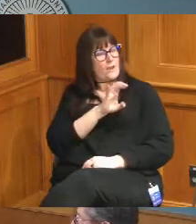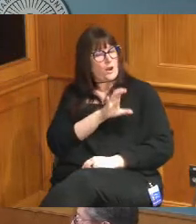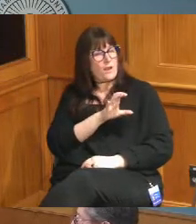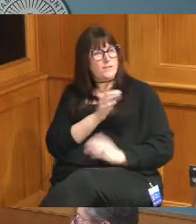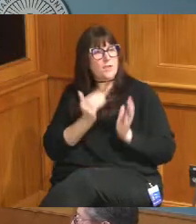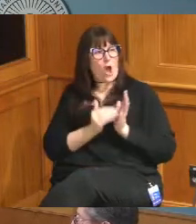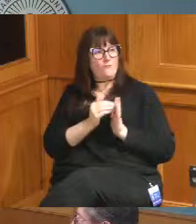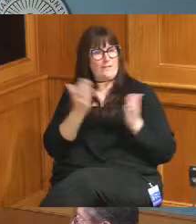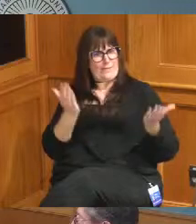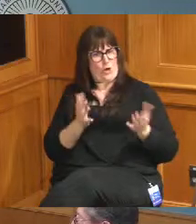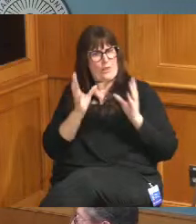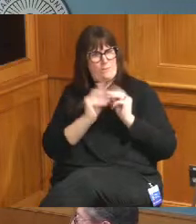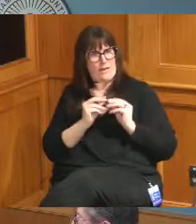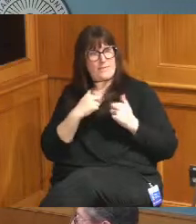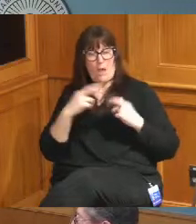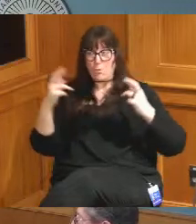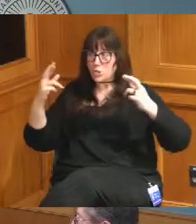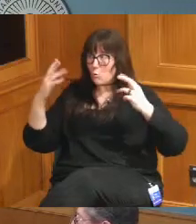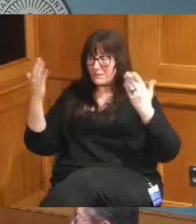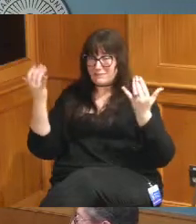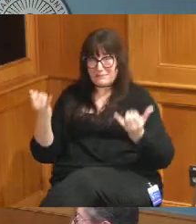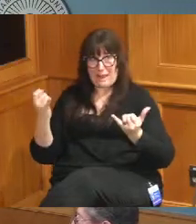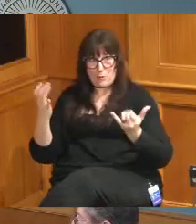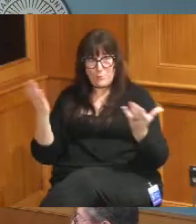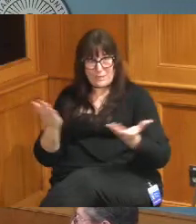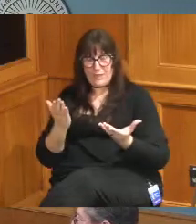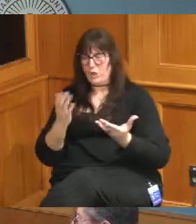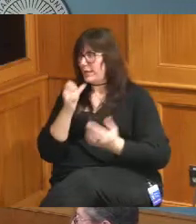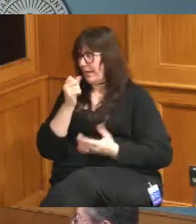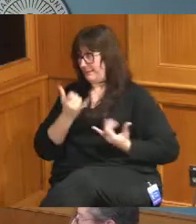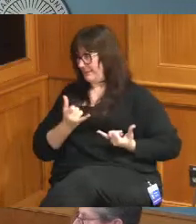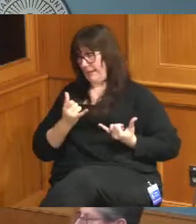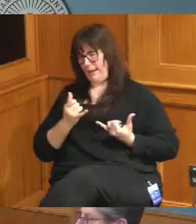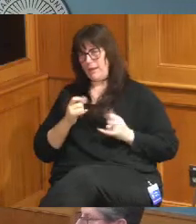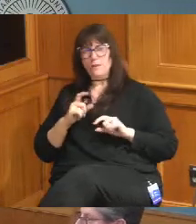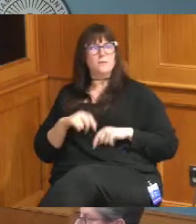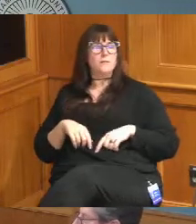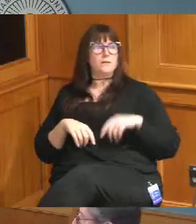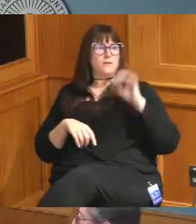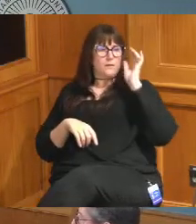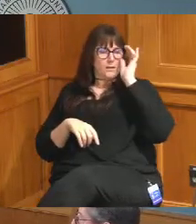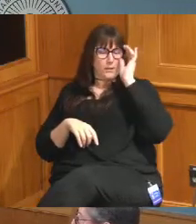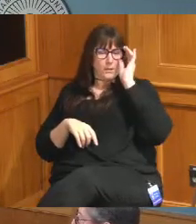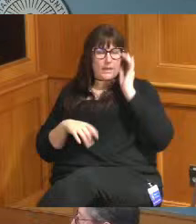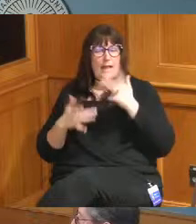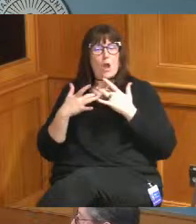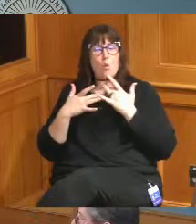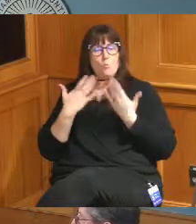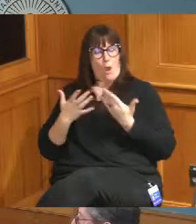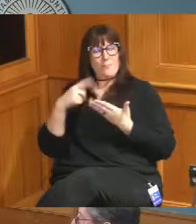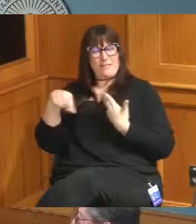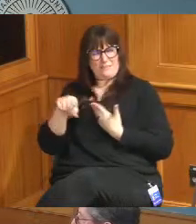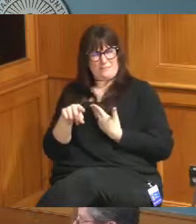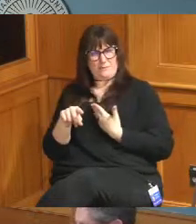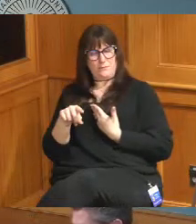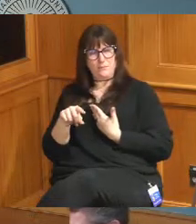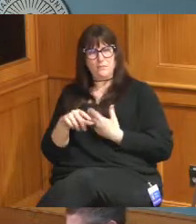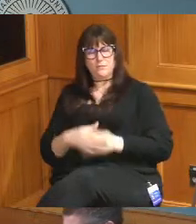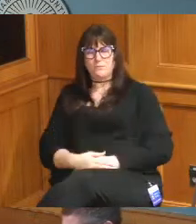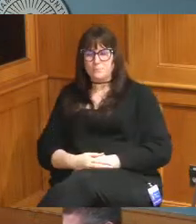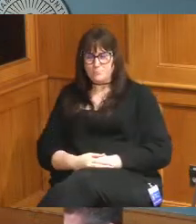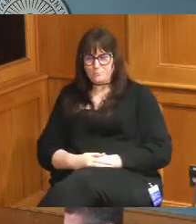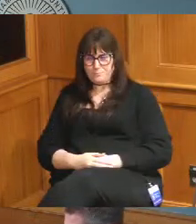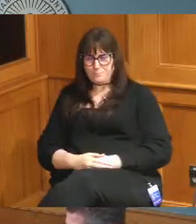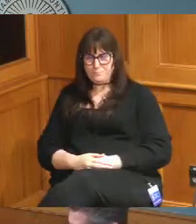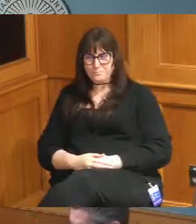at our meetings. I know. I was hoping He's he not would be here today. That's what I. not today. So next, he'll likely be here. Yeah. As we go. So